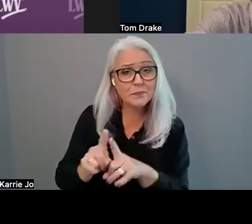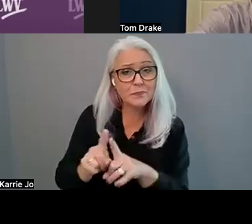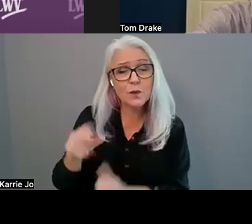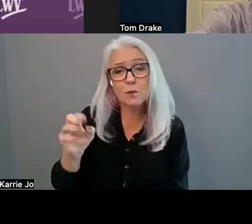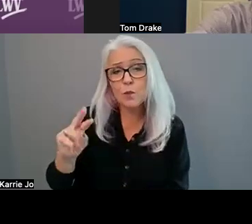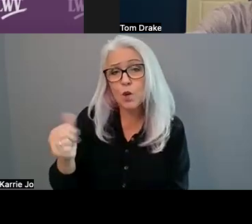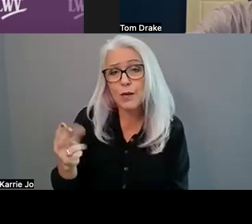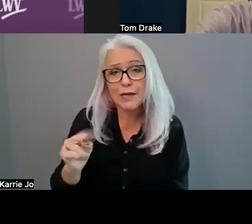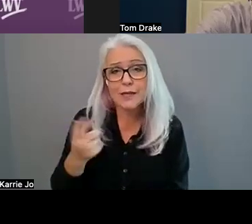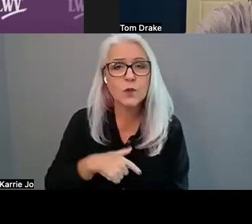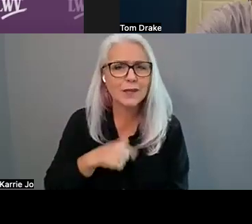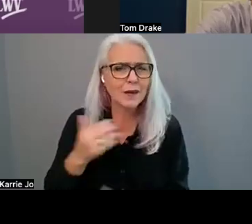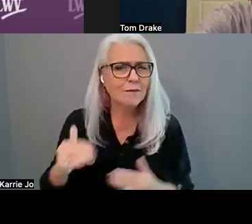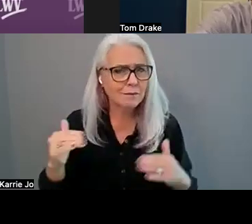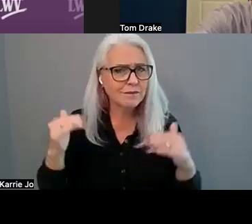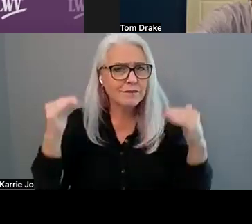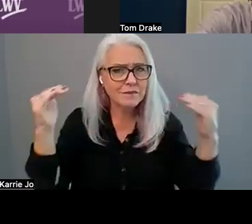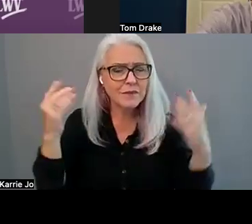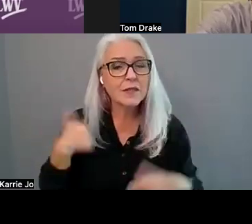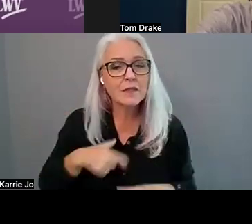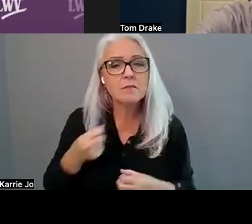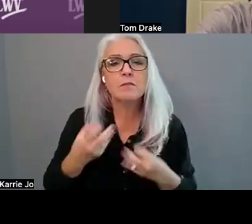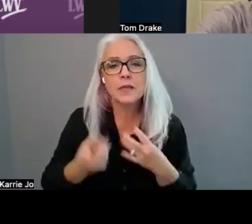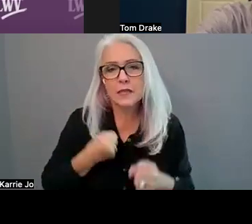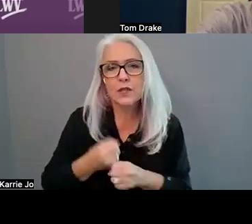really advanced that, I think, over the last several years.